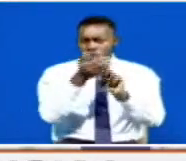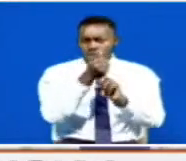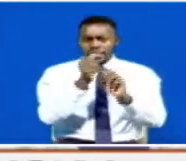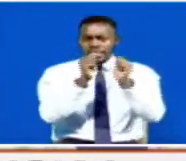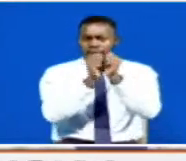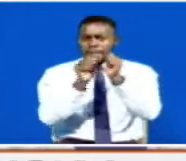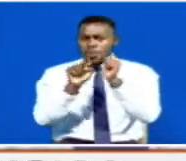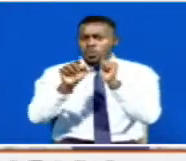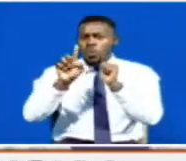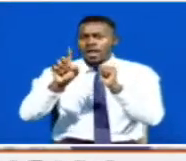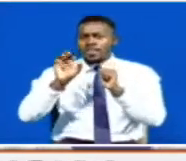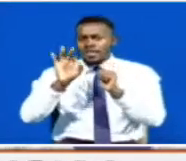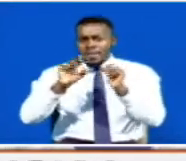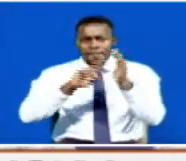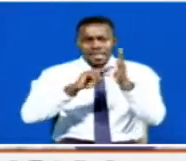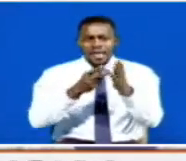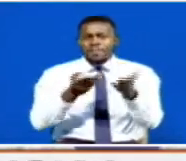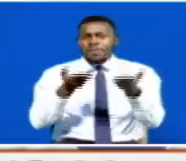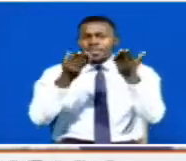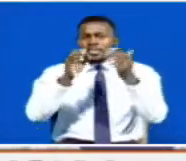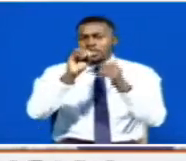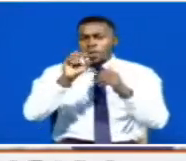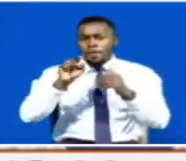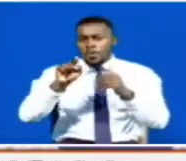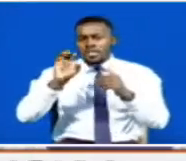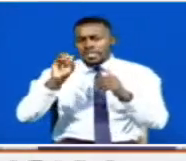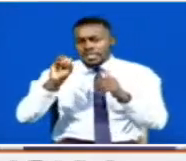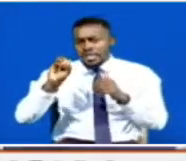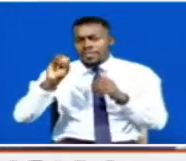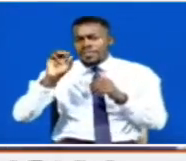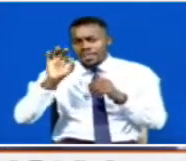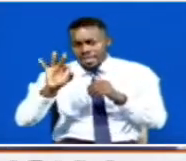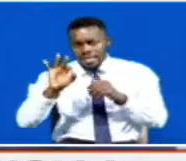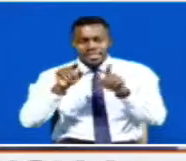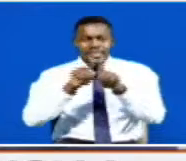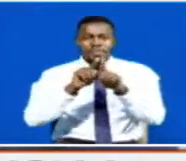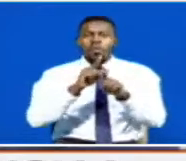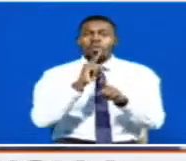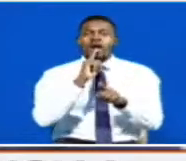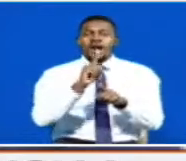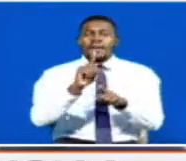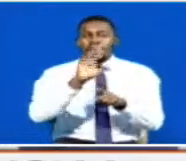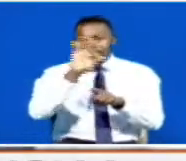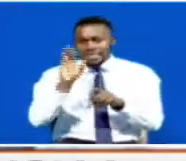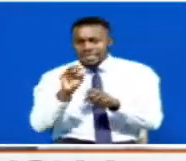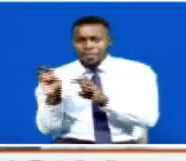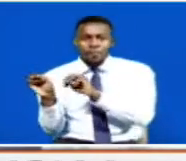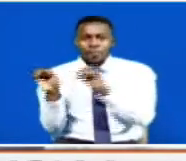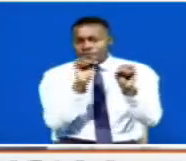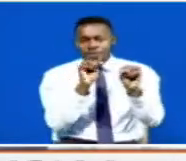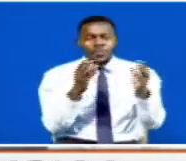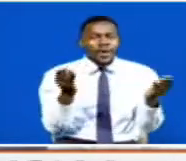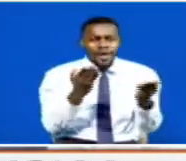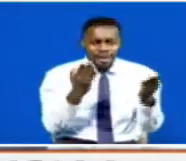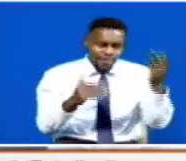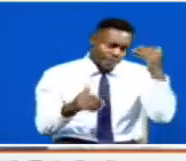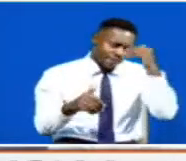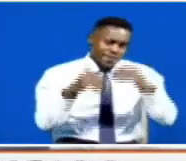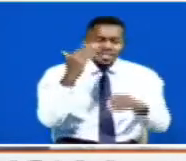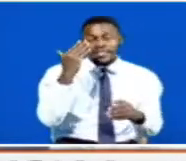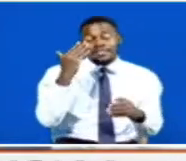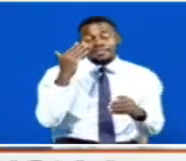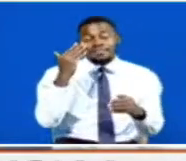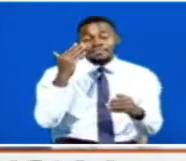An improvement of 0.30 and also giving us 100% transition to university. We gave them the name,